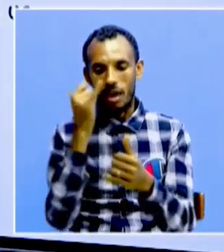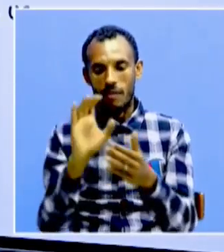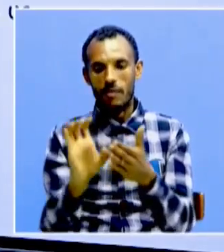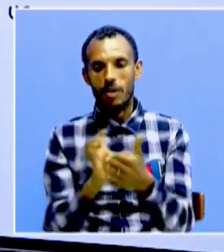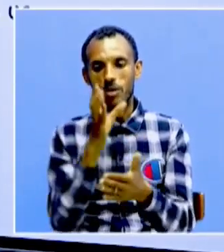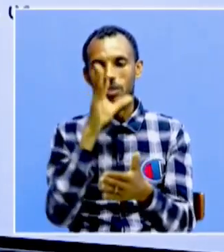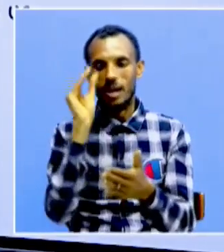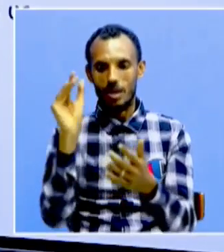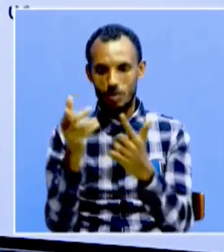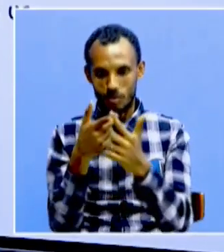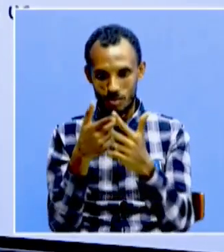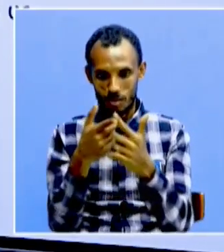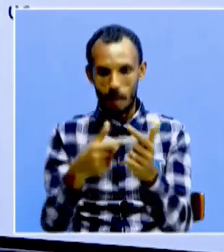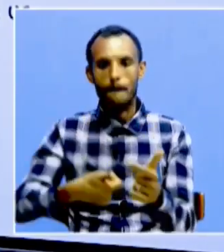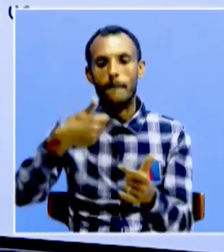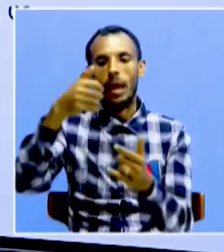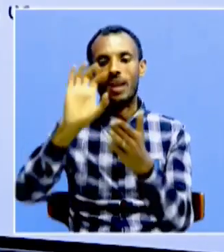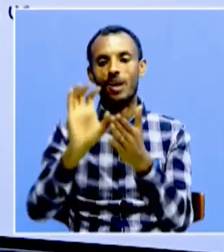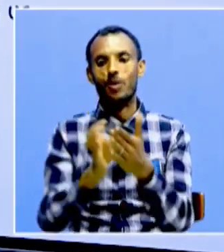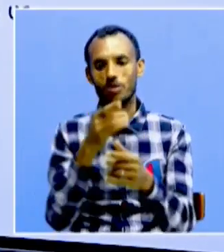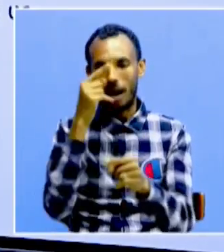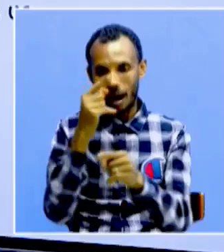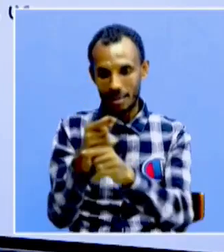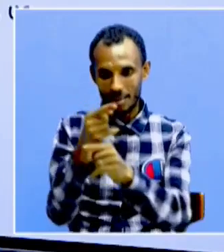and the main clause, right?